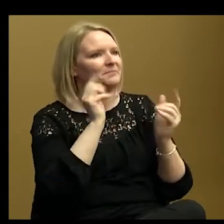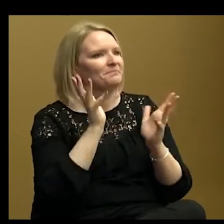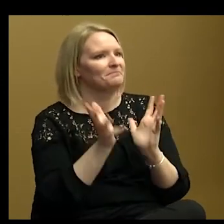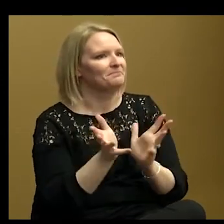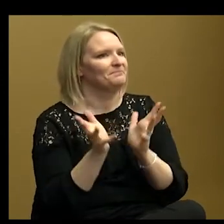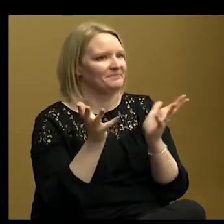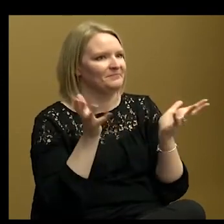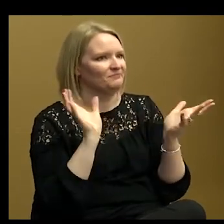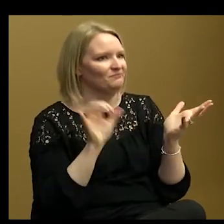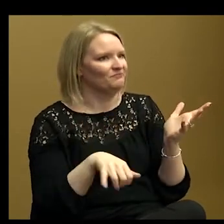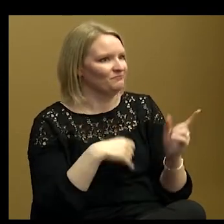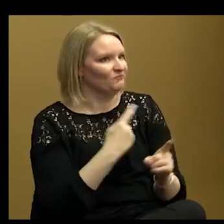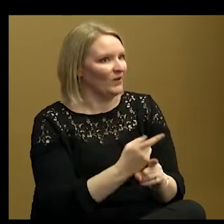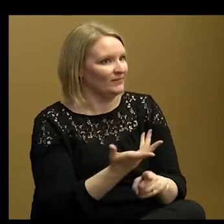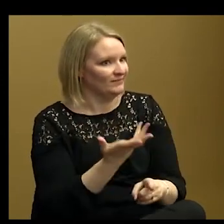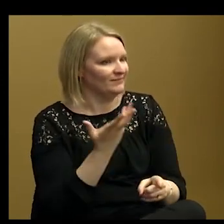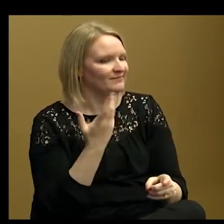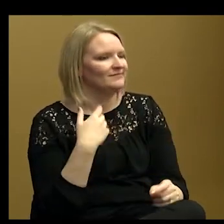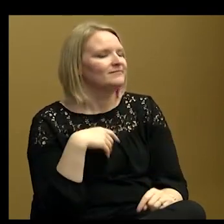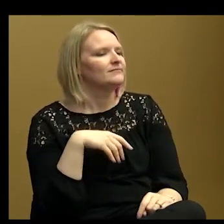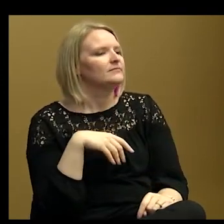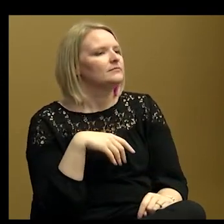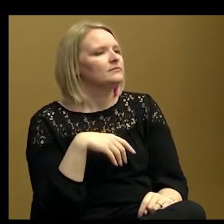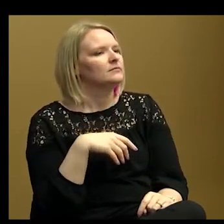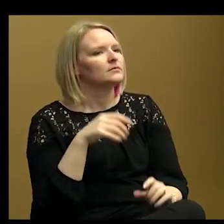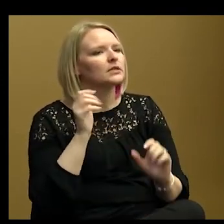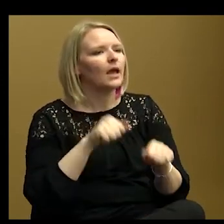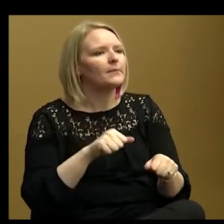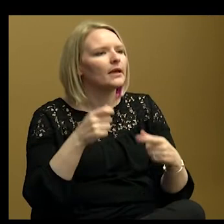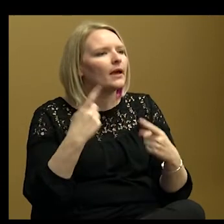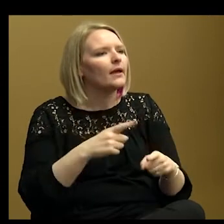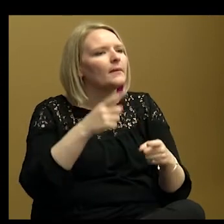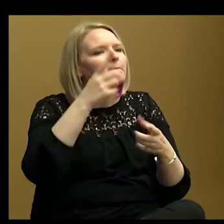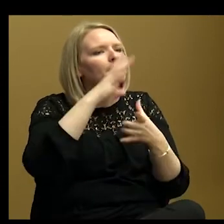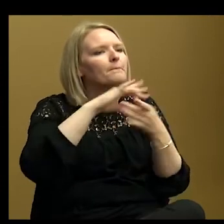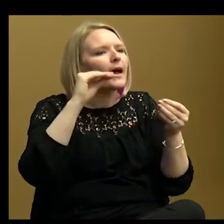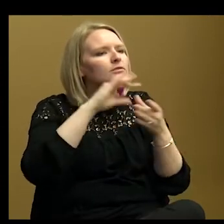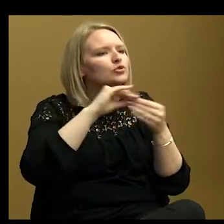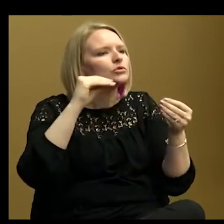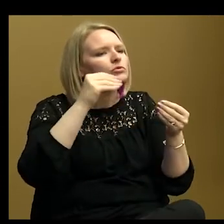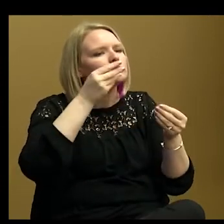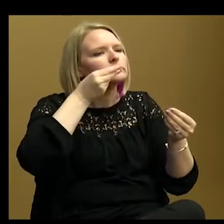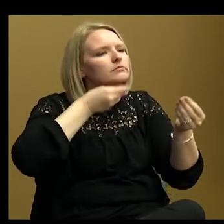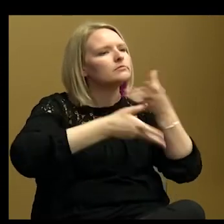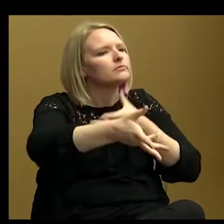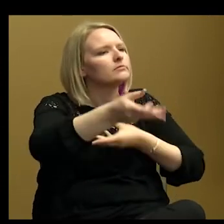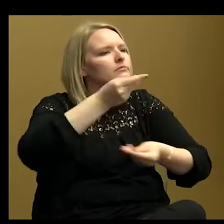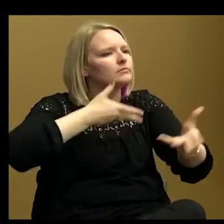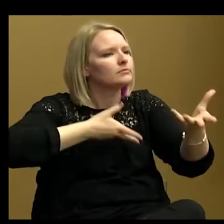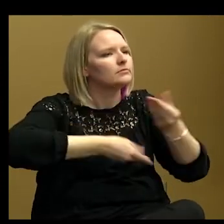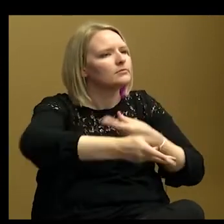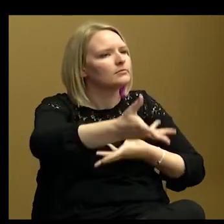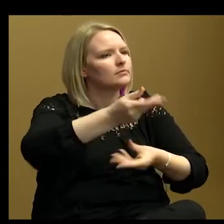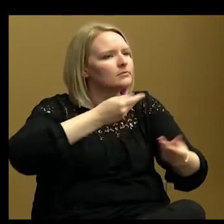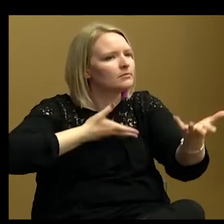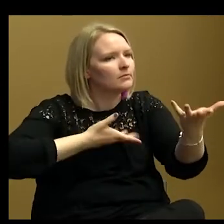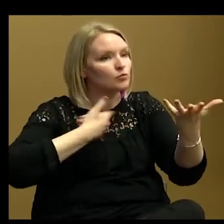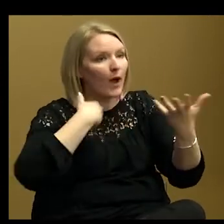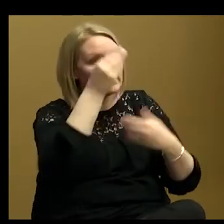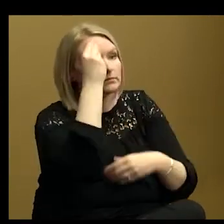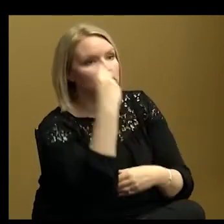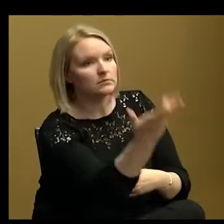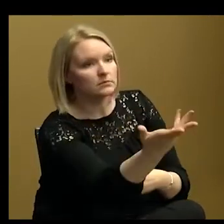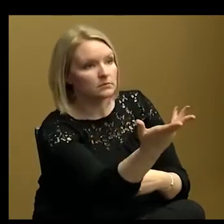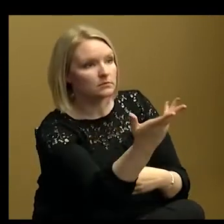those things, right? It can be an exchange of messages. So I'm delivering messages to